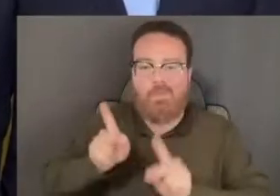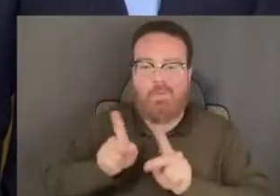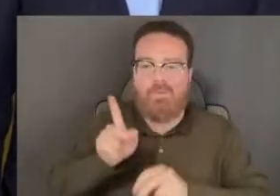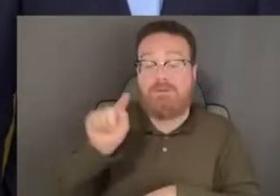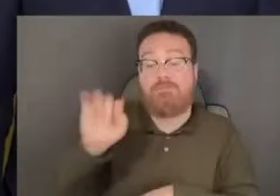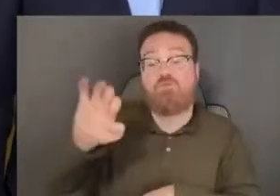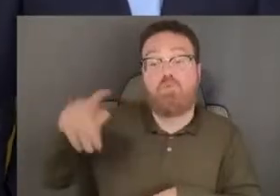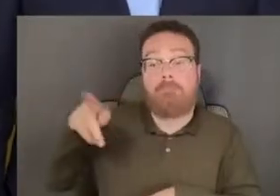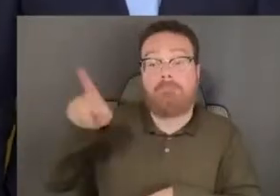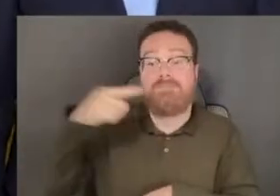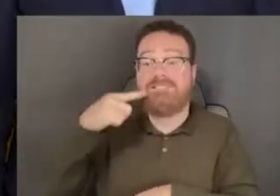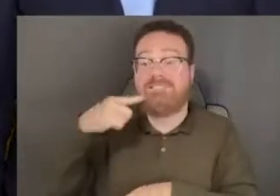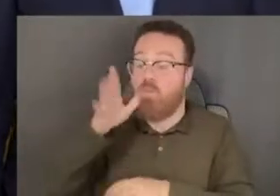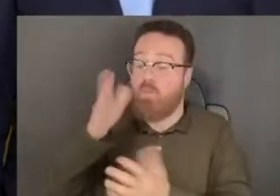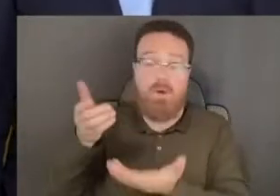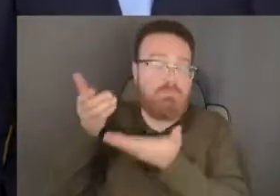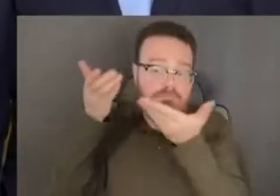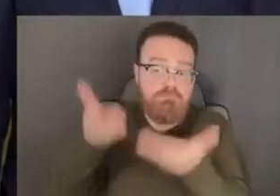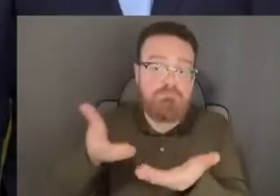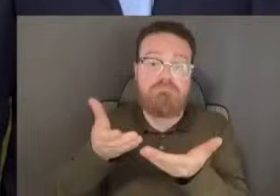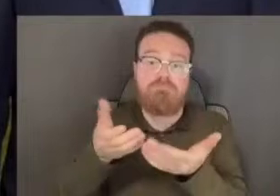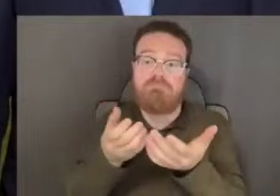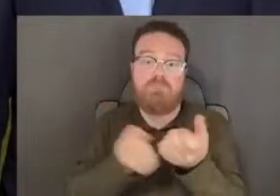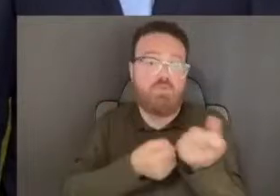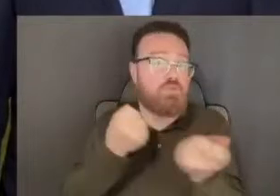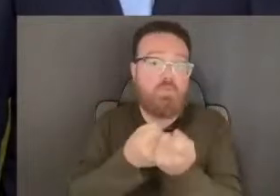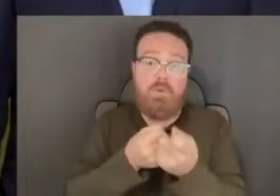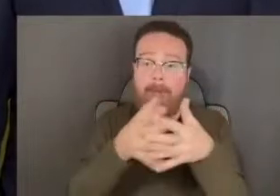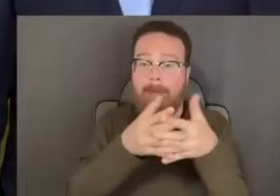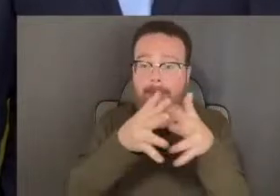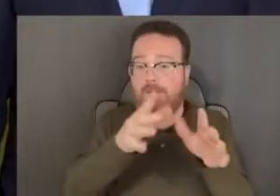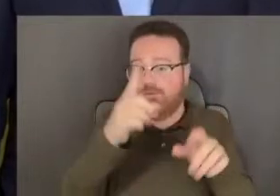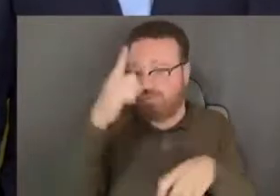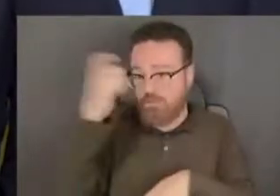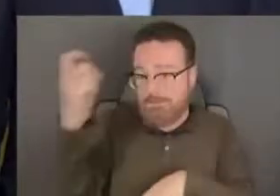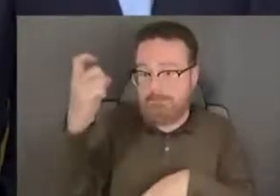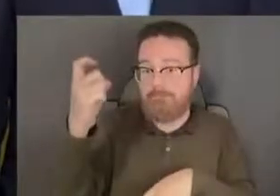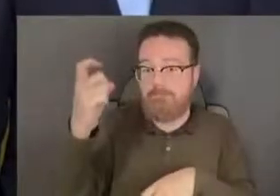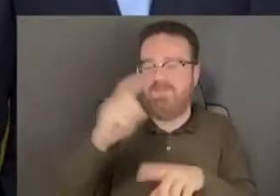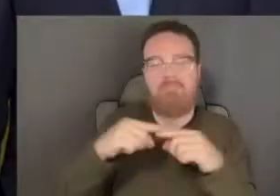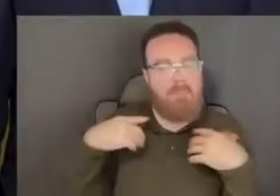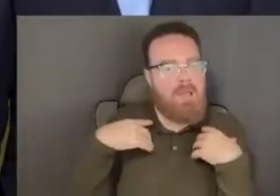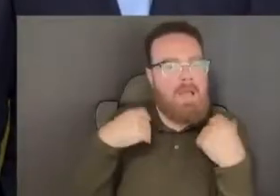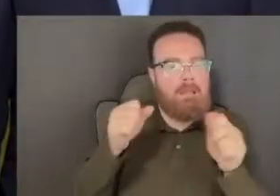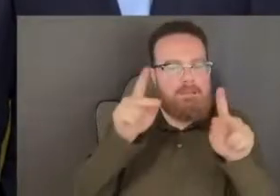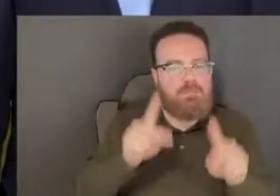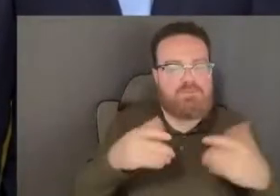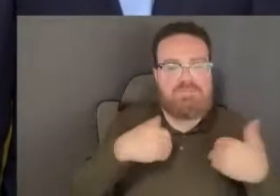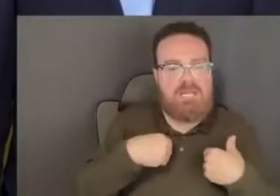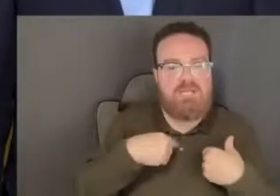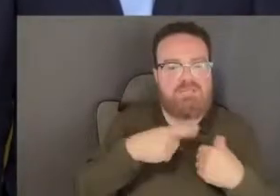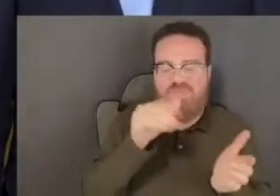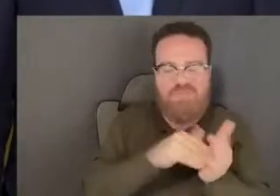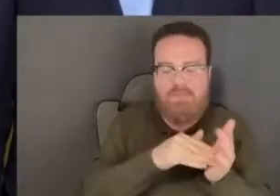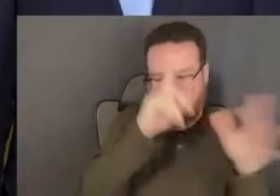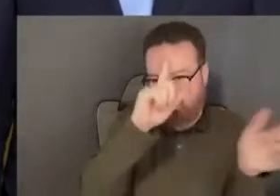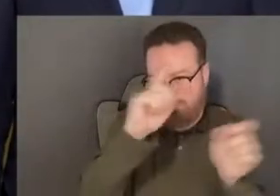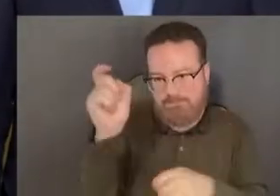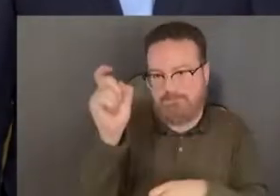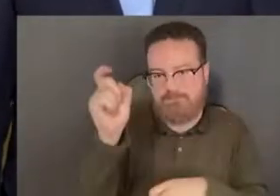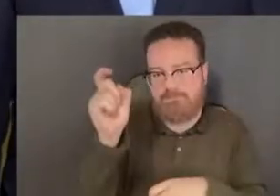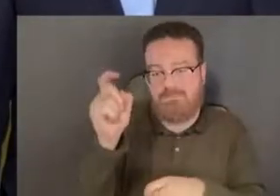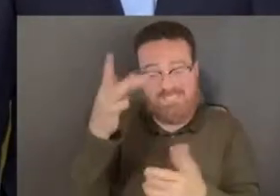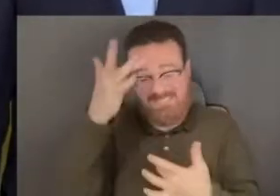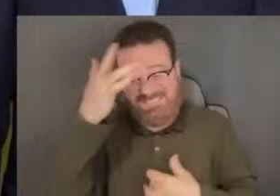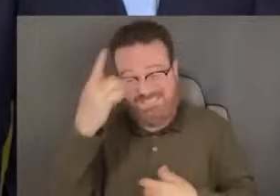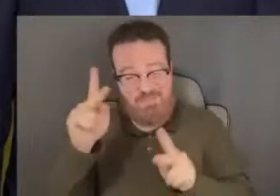American dream, and a healthy person has 1,000 dreams. The sick person only has one. And right now,